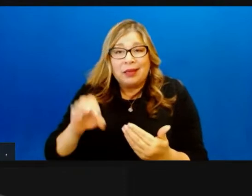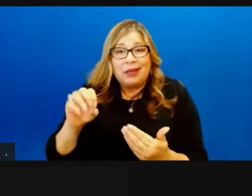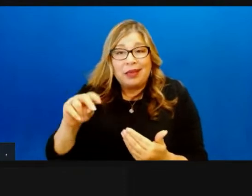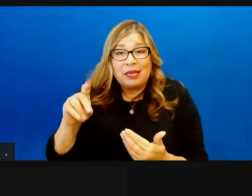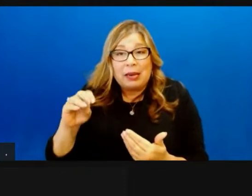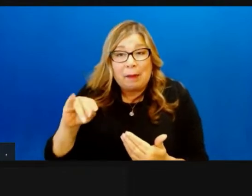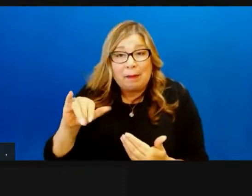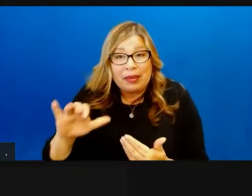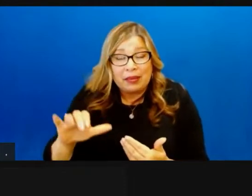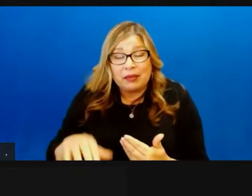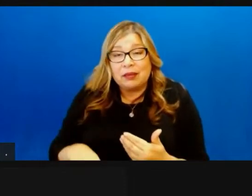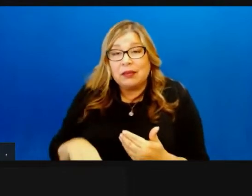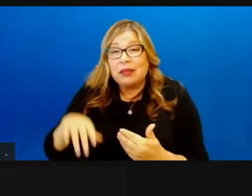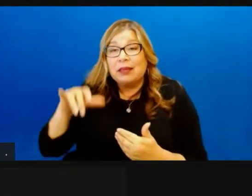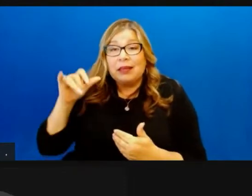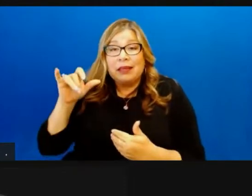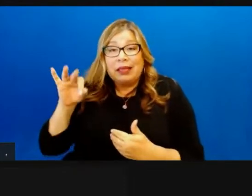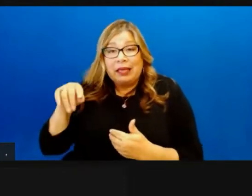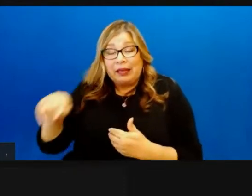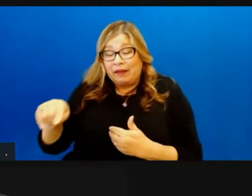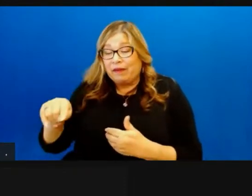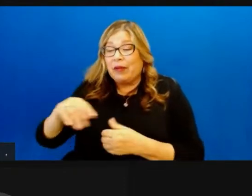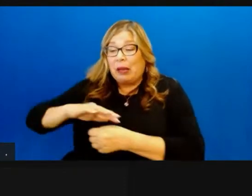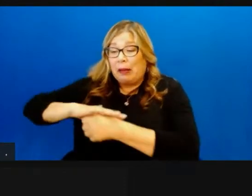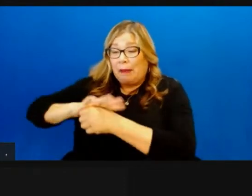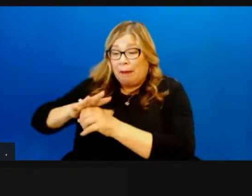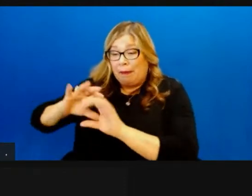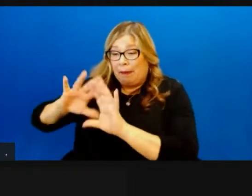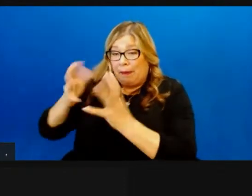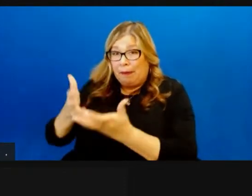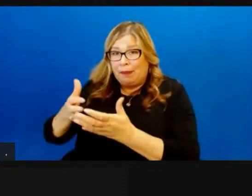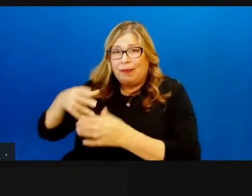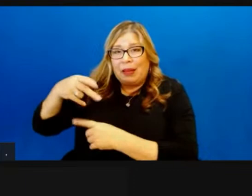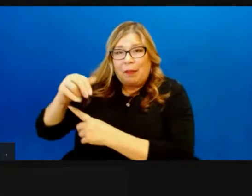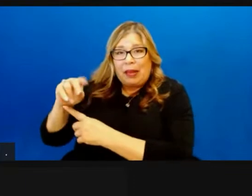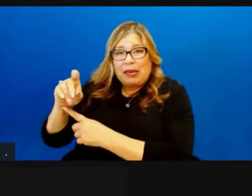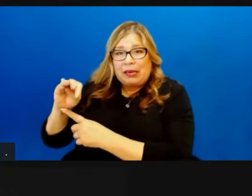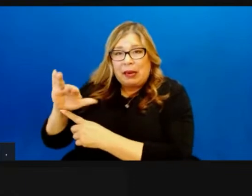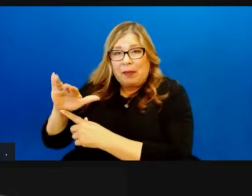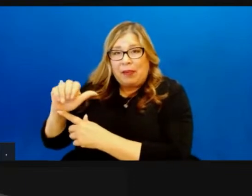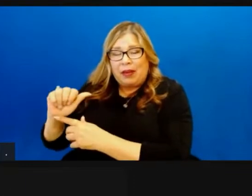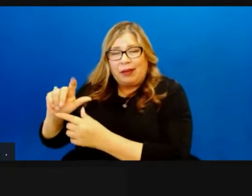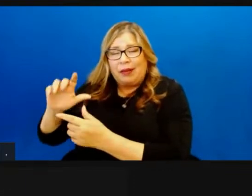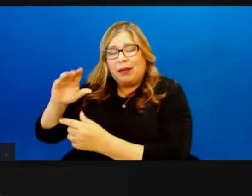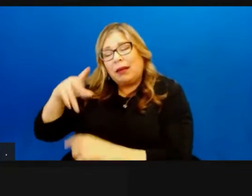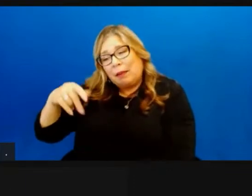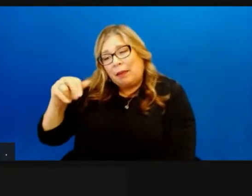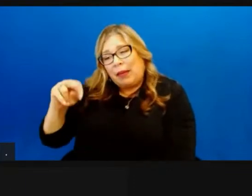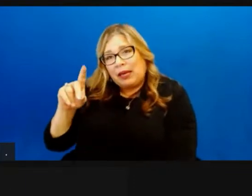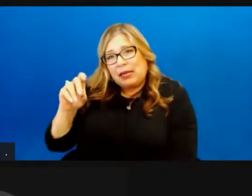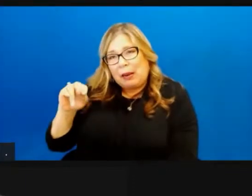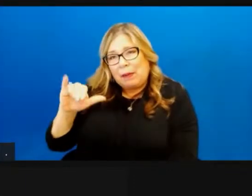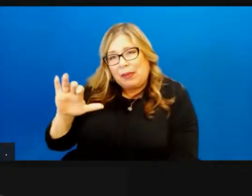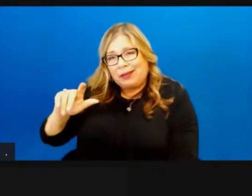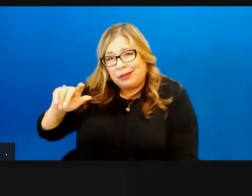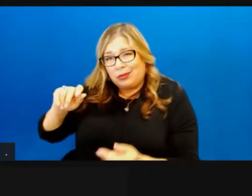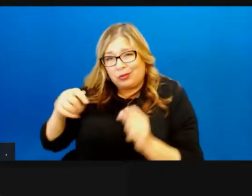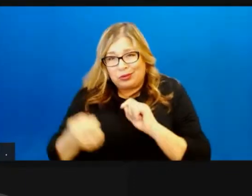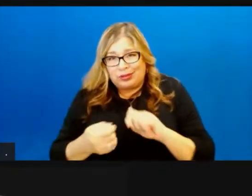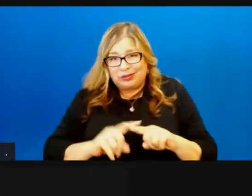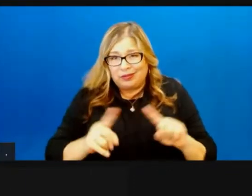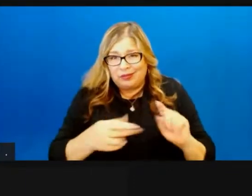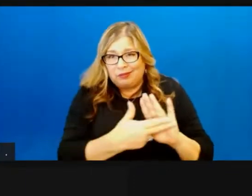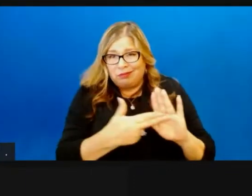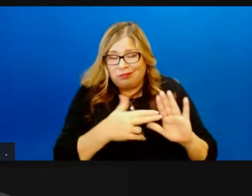reclassified, how does that change what daily life is going to look like for Californians? And is there any talk of doing a fourth shot